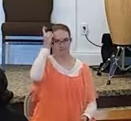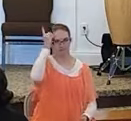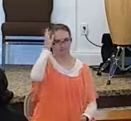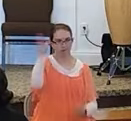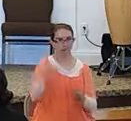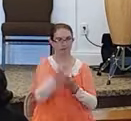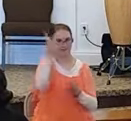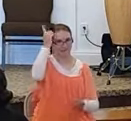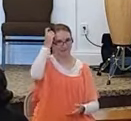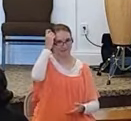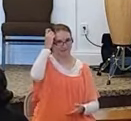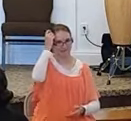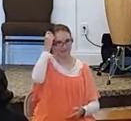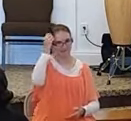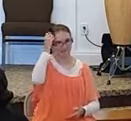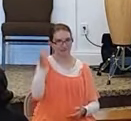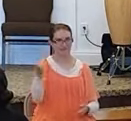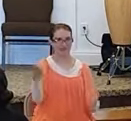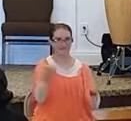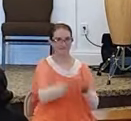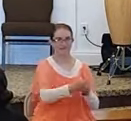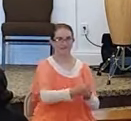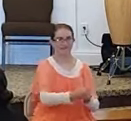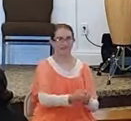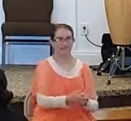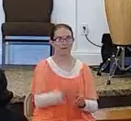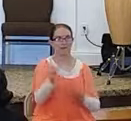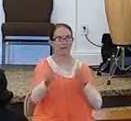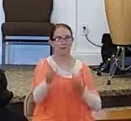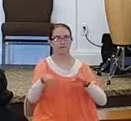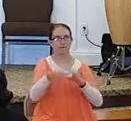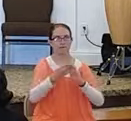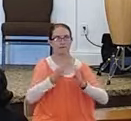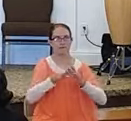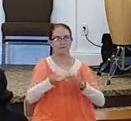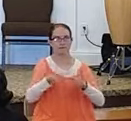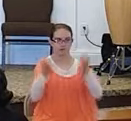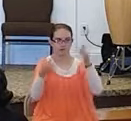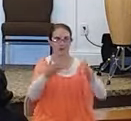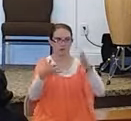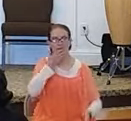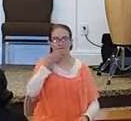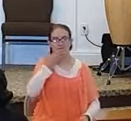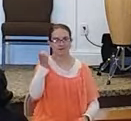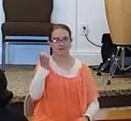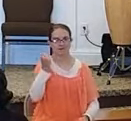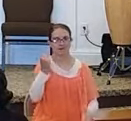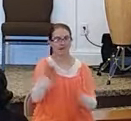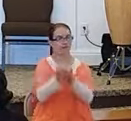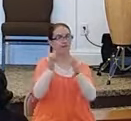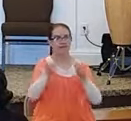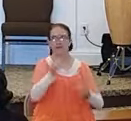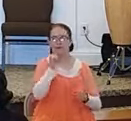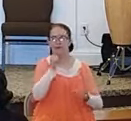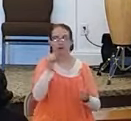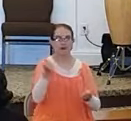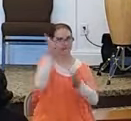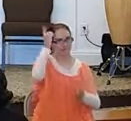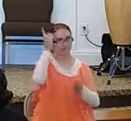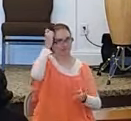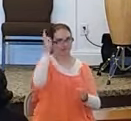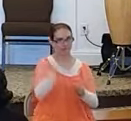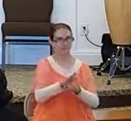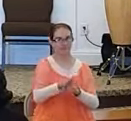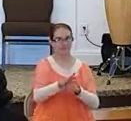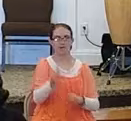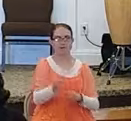these demons are tormenting this guy. In fact, the people in the town had tried their best to help him. And hello, you can't help a demon-possessed guy if you